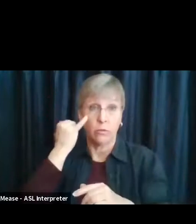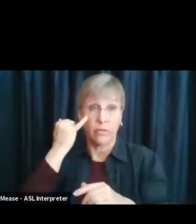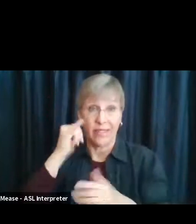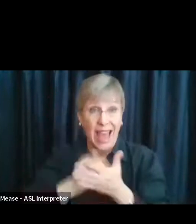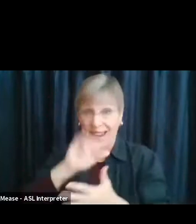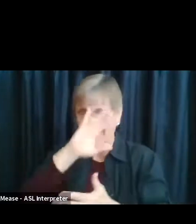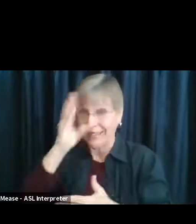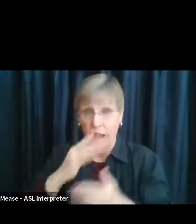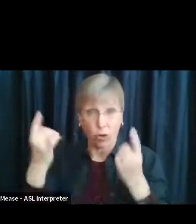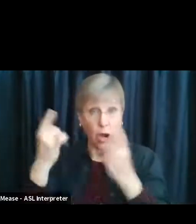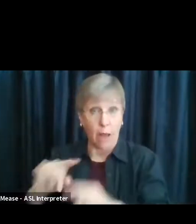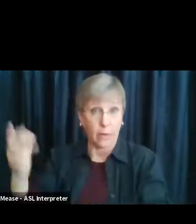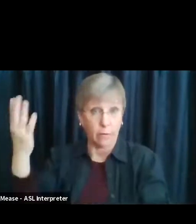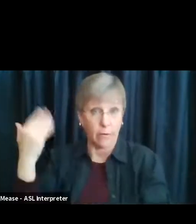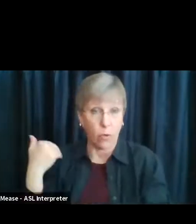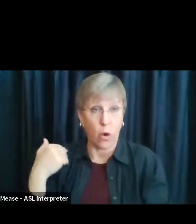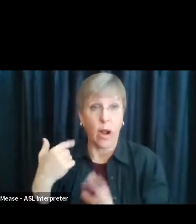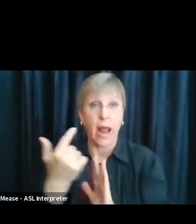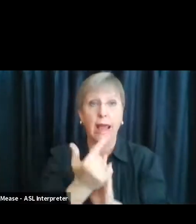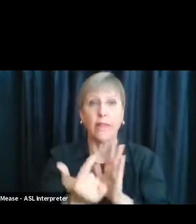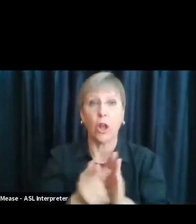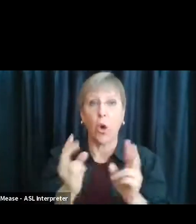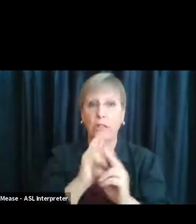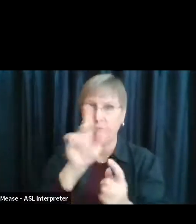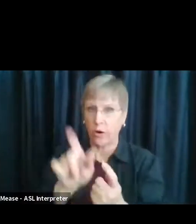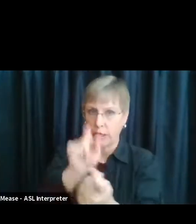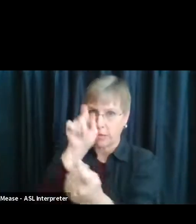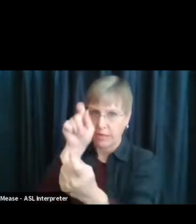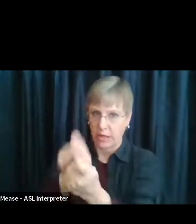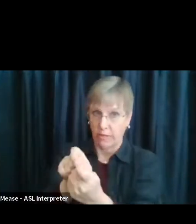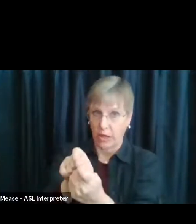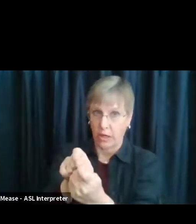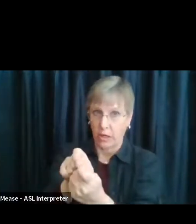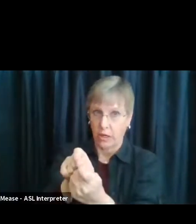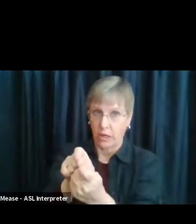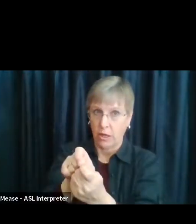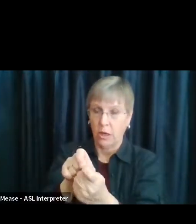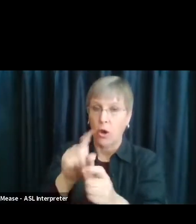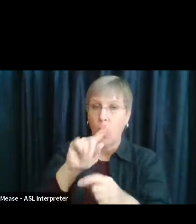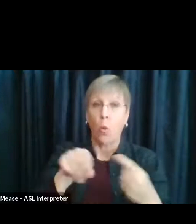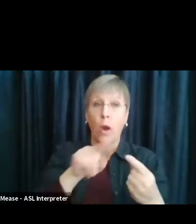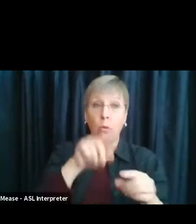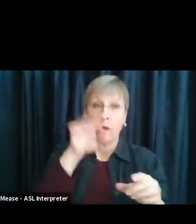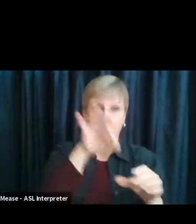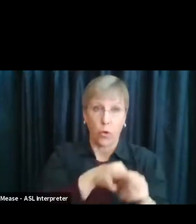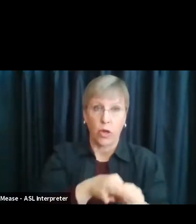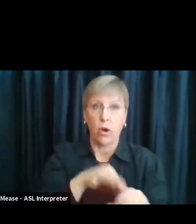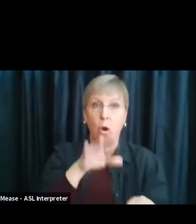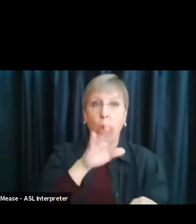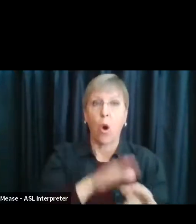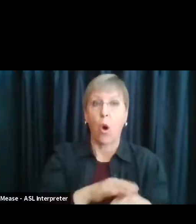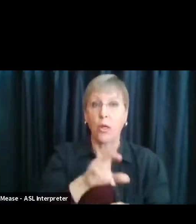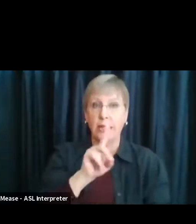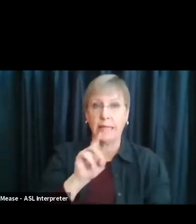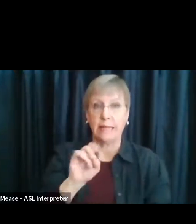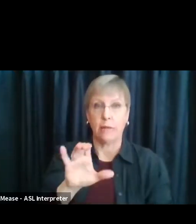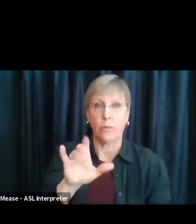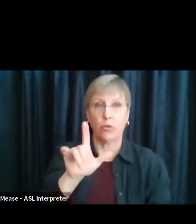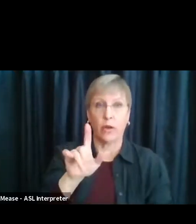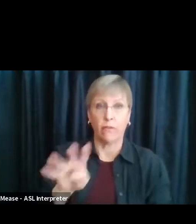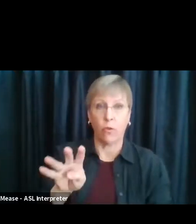before. And the law is very specific when it's voted. So it was on the 24th of December